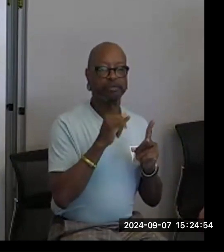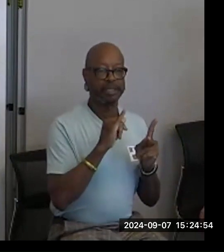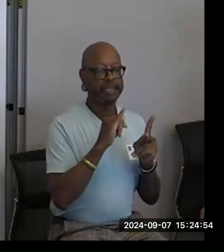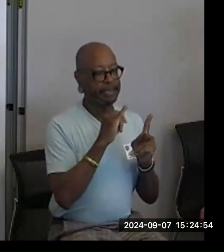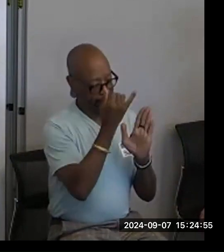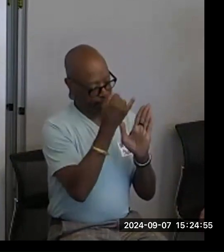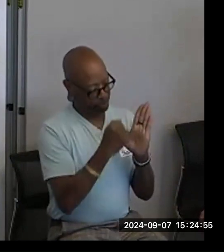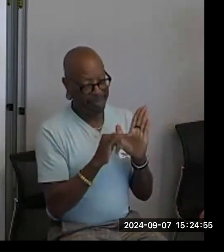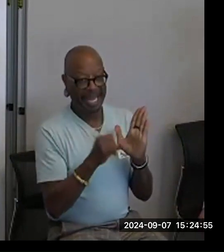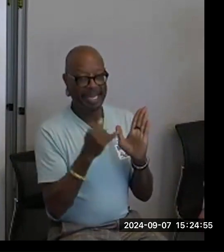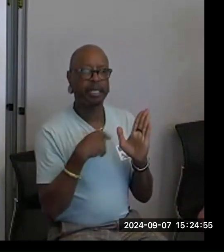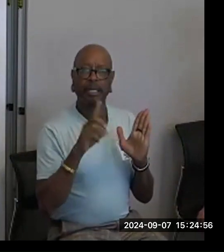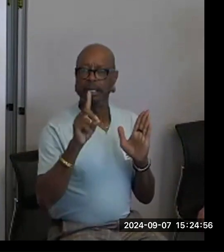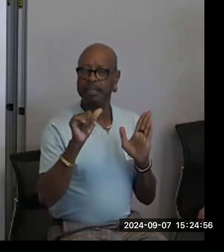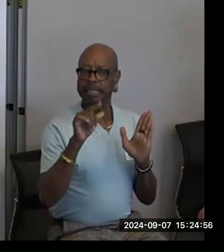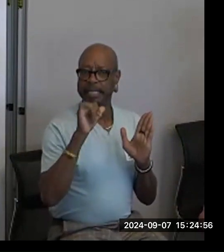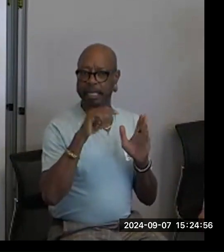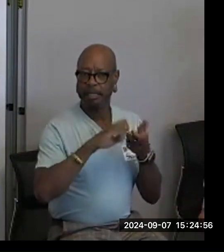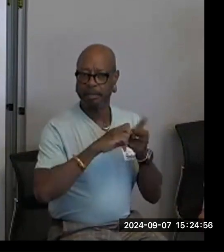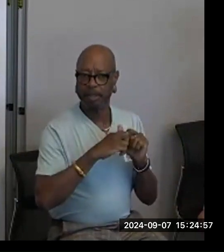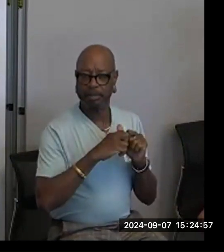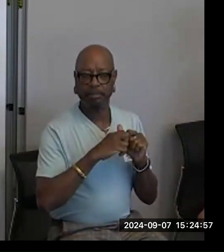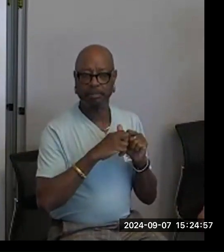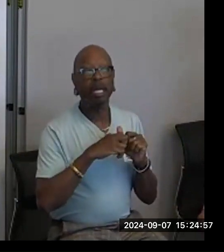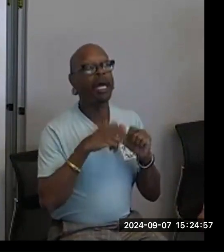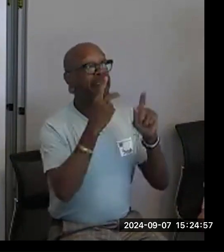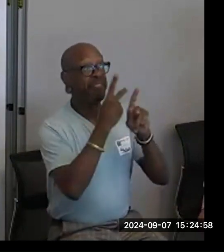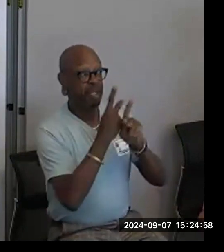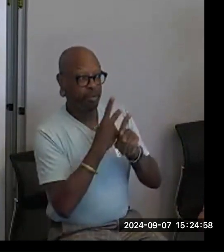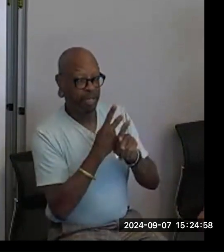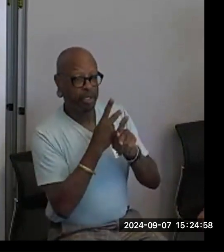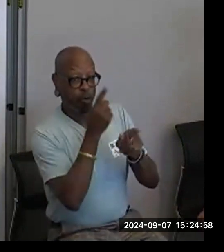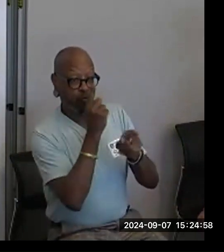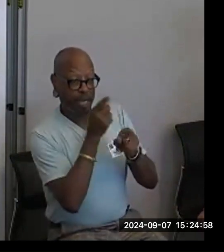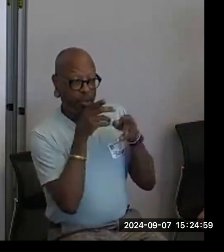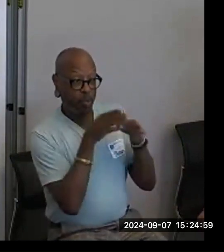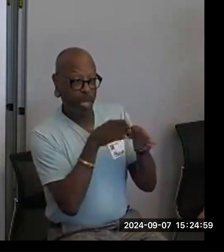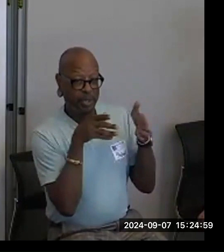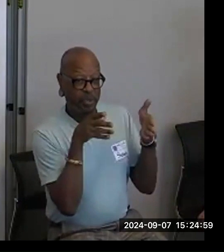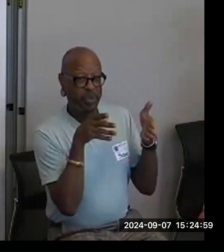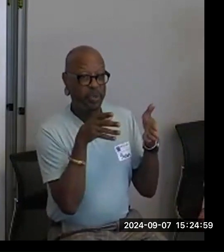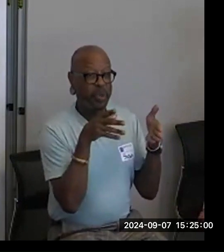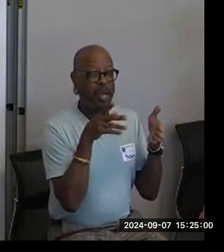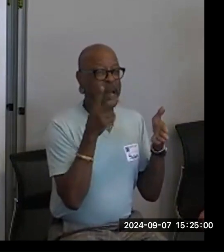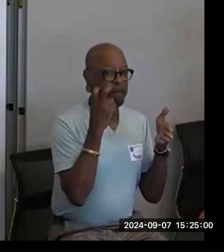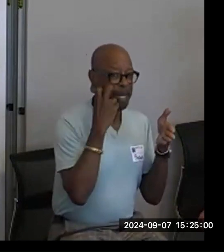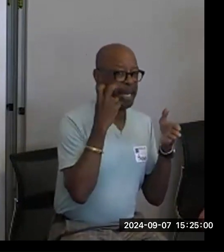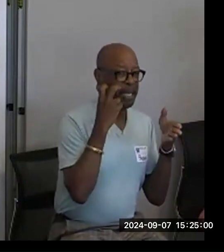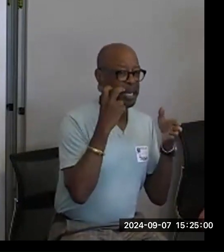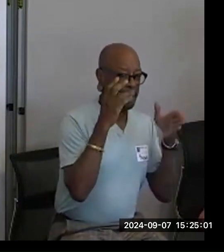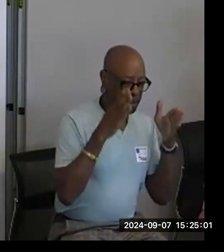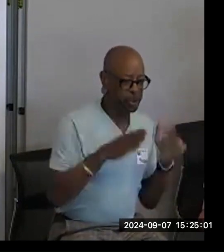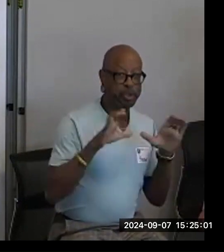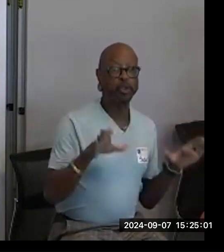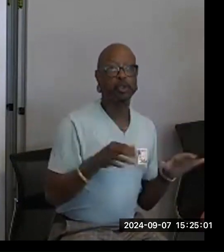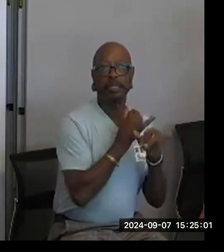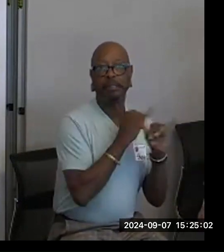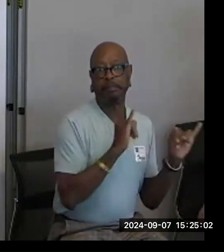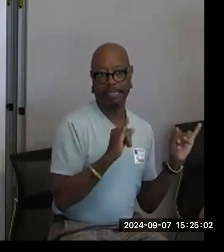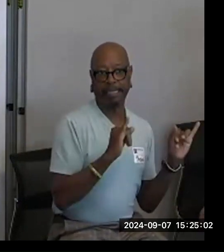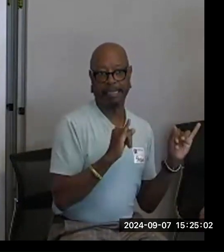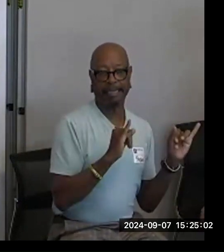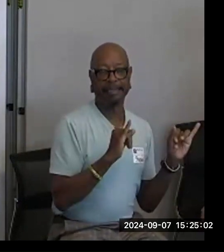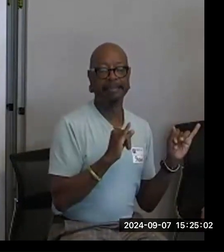not, the data is not the problem. Figuring out what the right way to allow a blind person to do that independently is